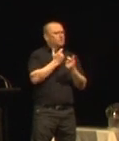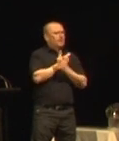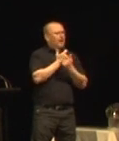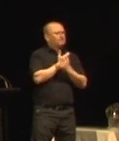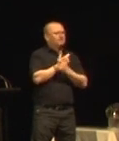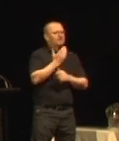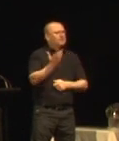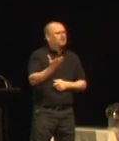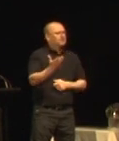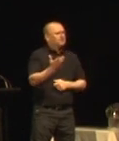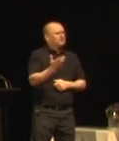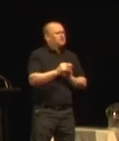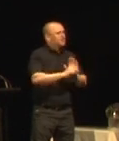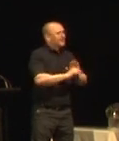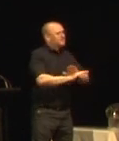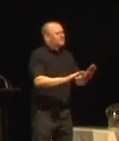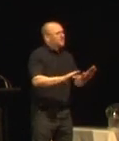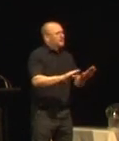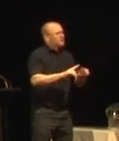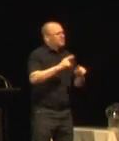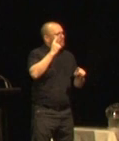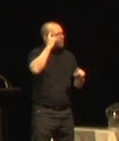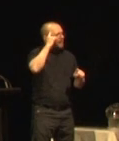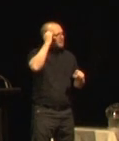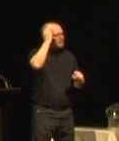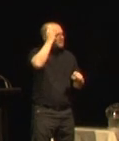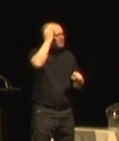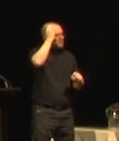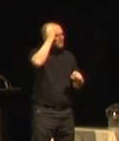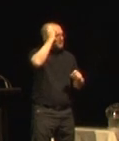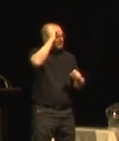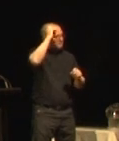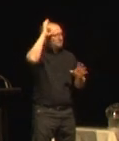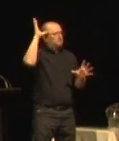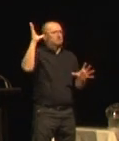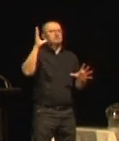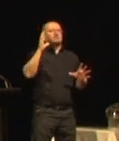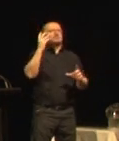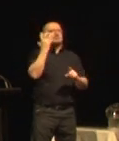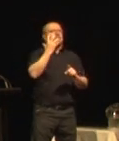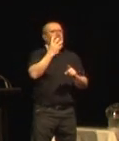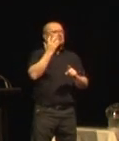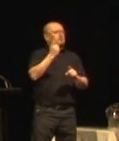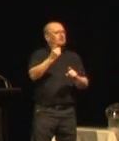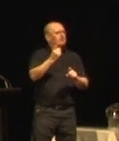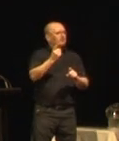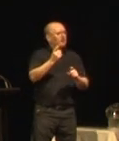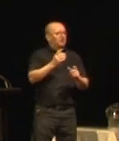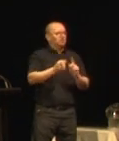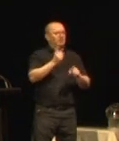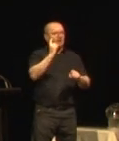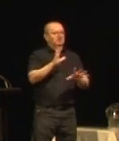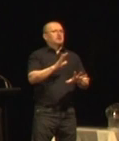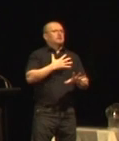your brain coming alive, connecting different parts of your systems of thinking.